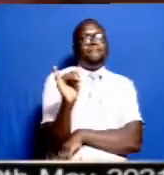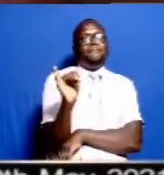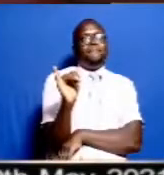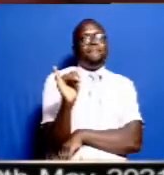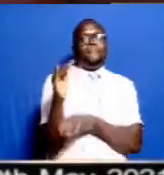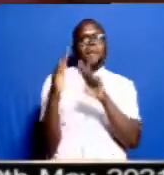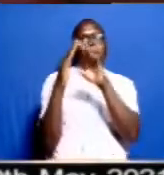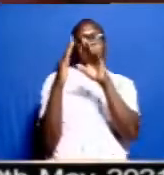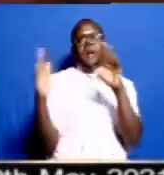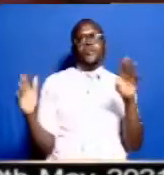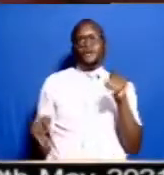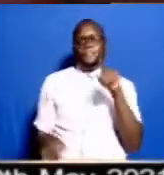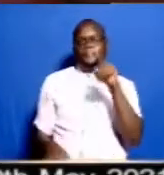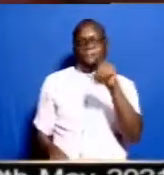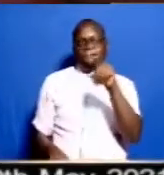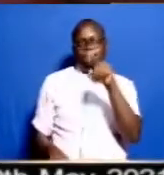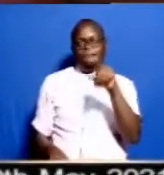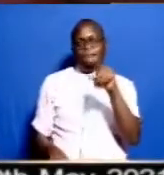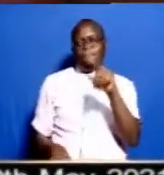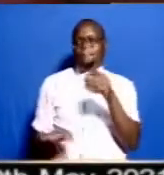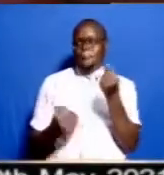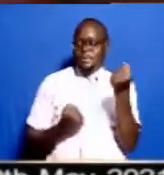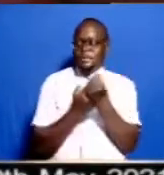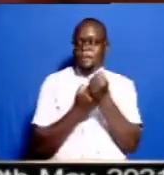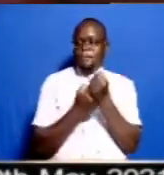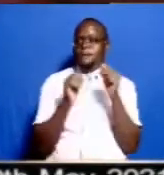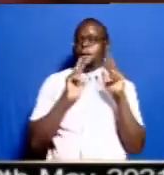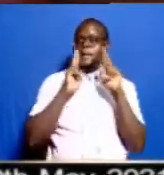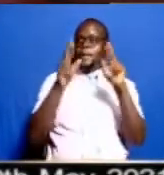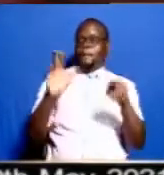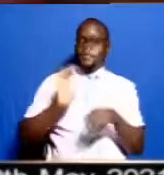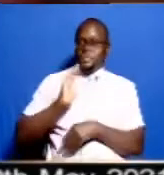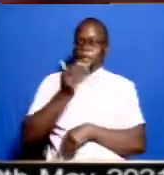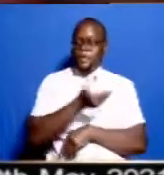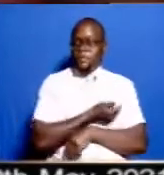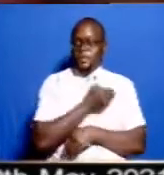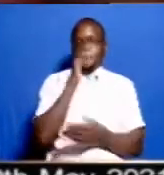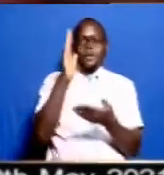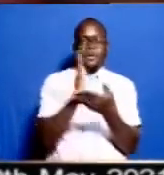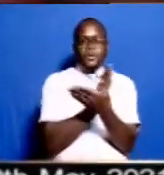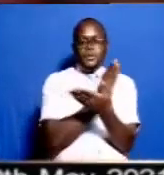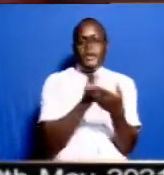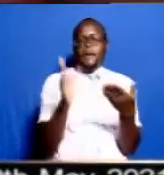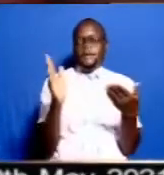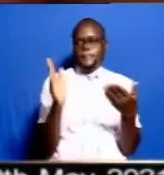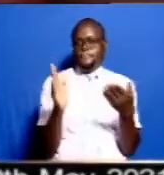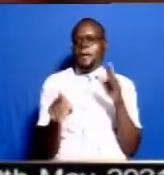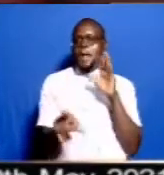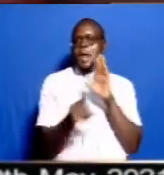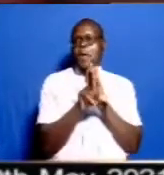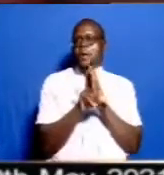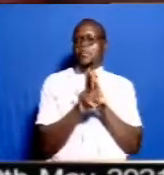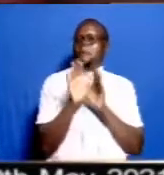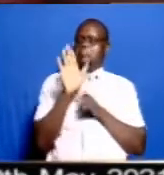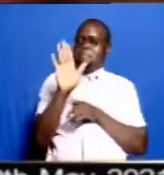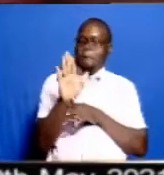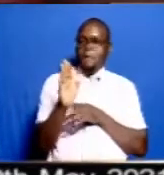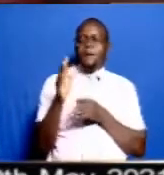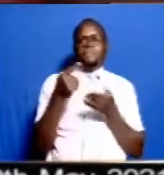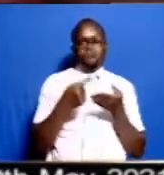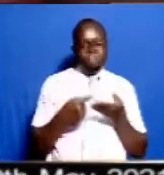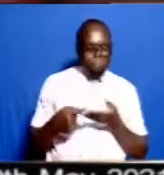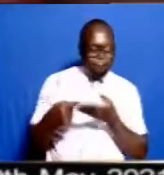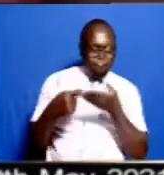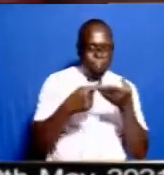this House adopts the report of the Committee on Delegated Legislation on its consideration of